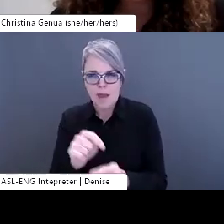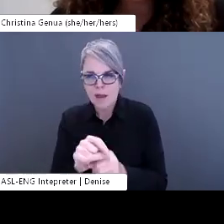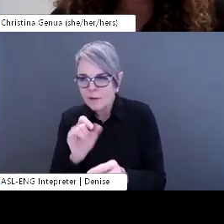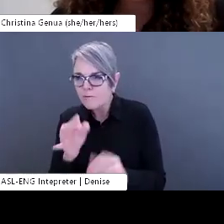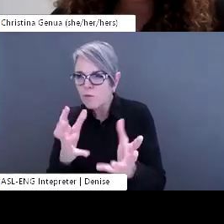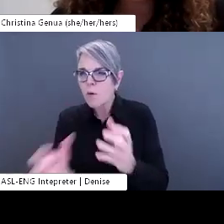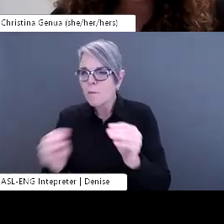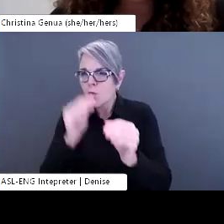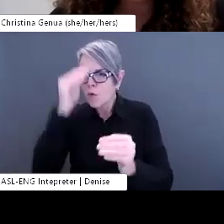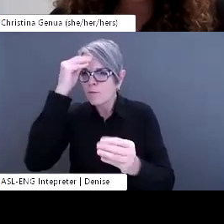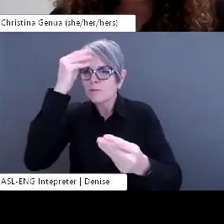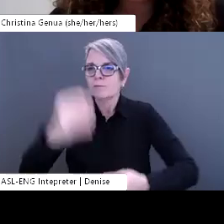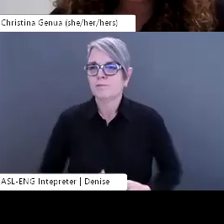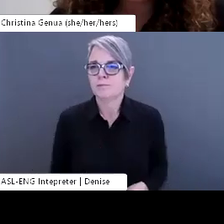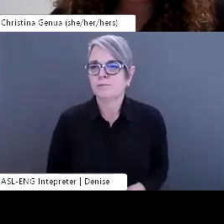Okay.